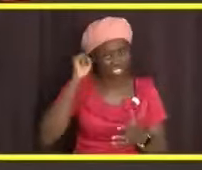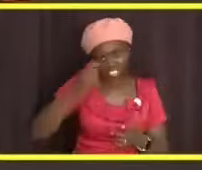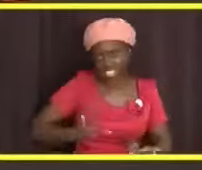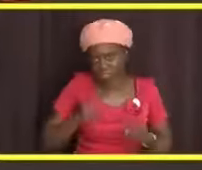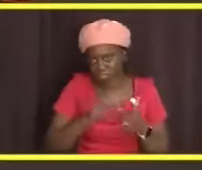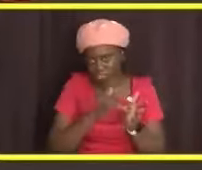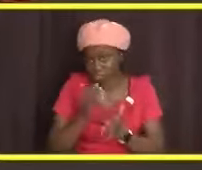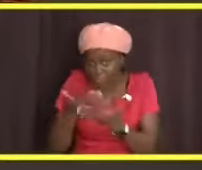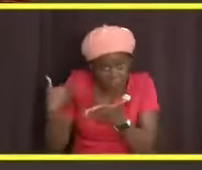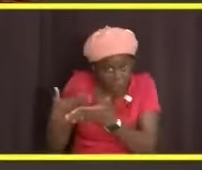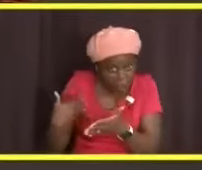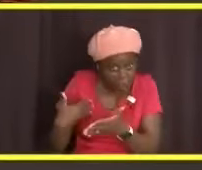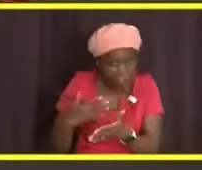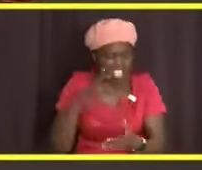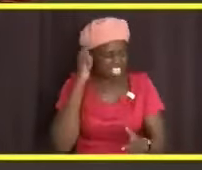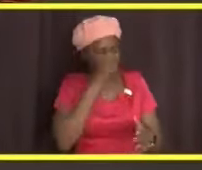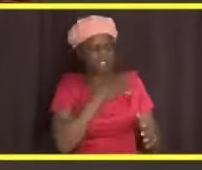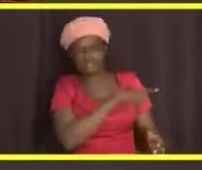are not learned.